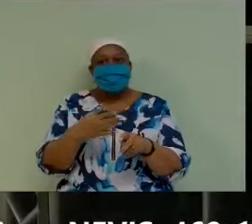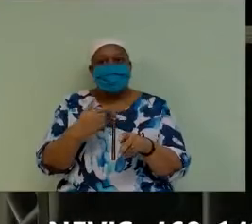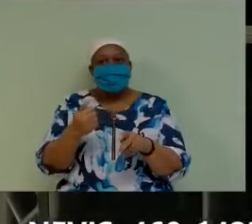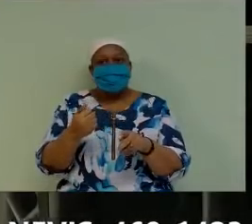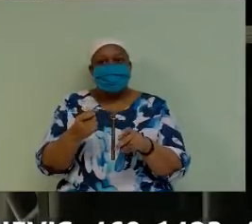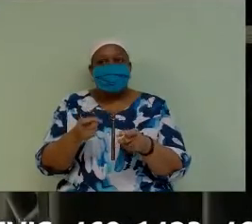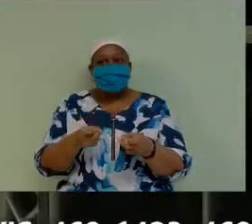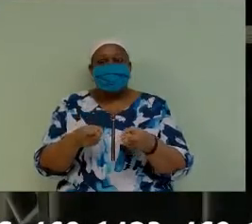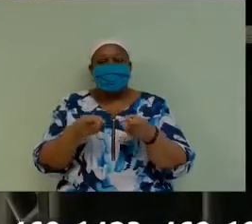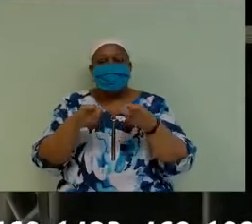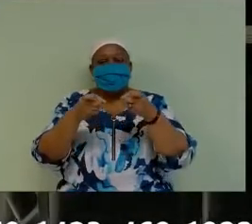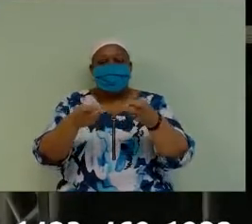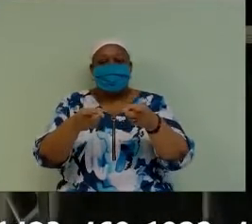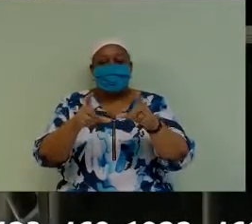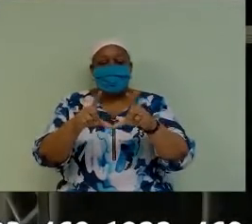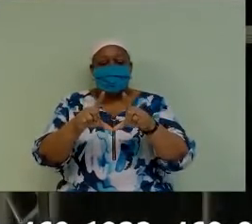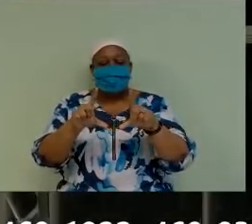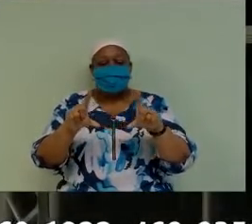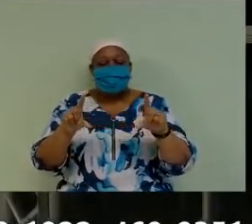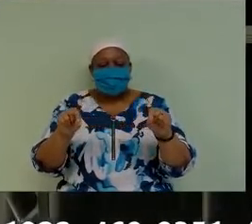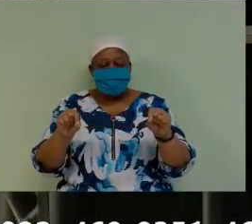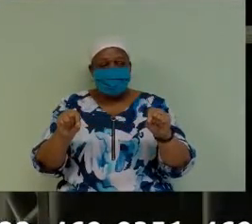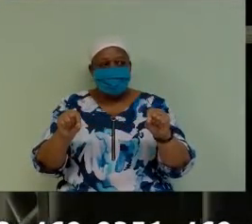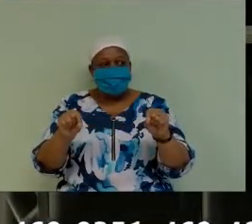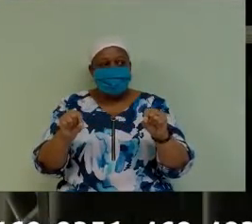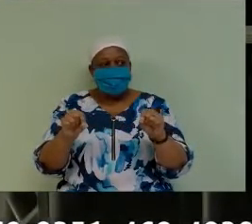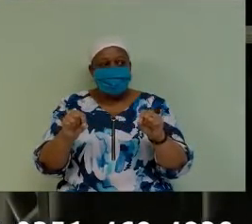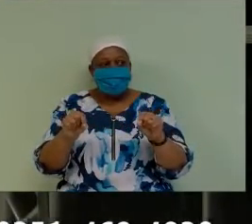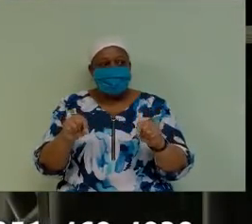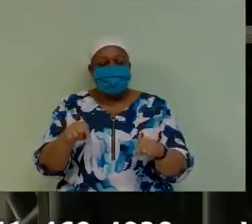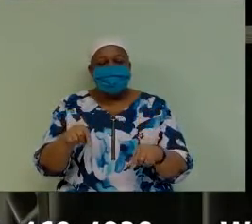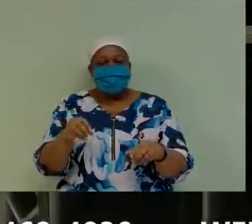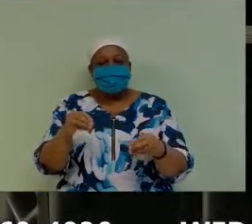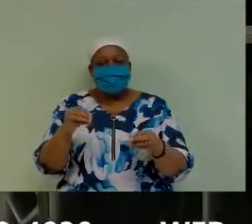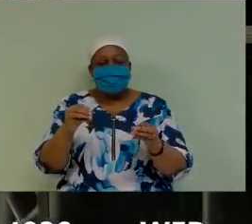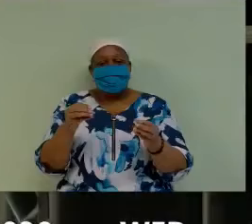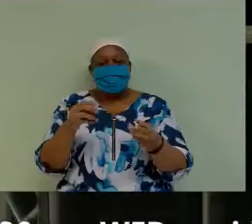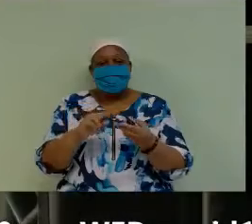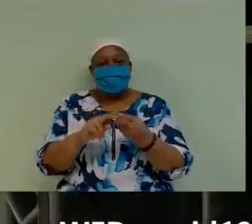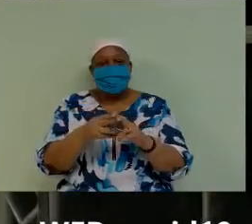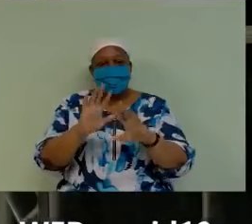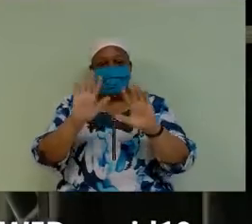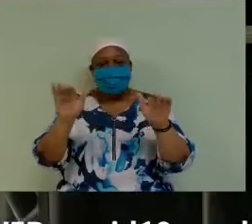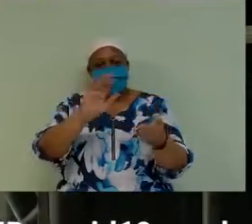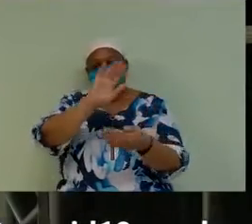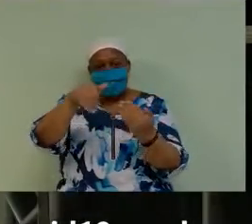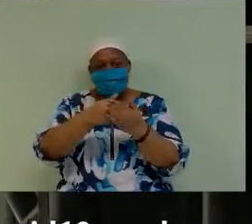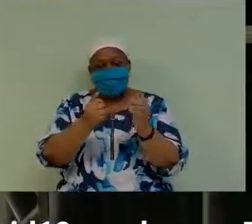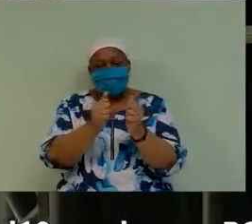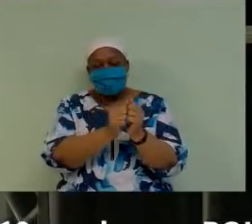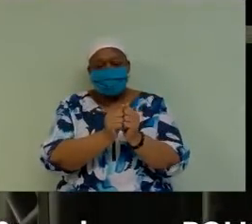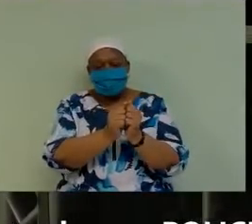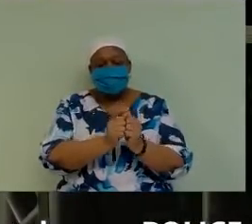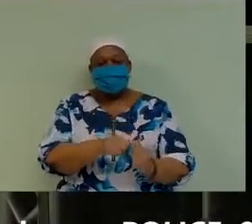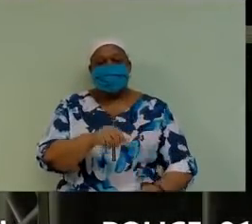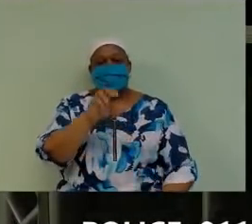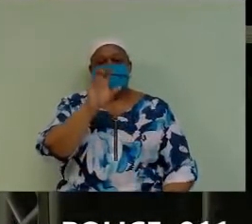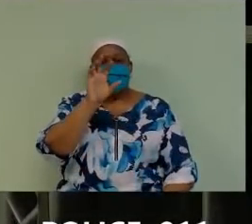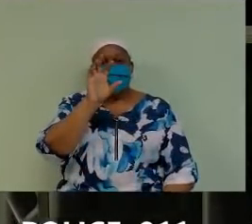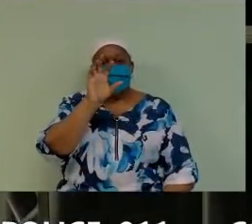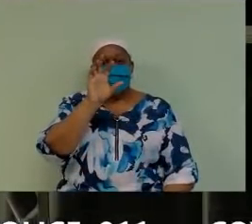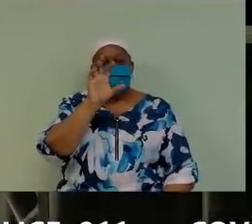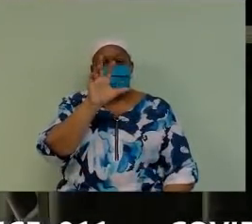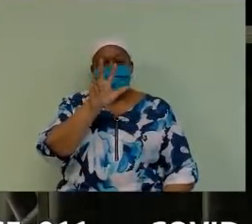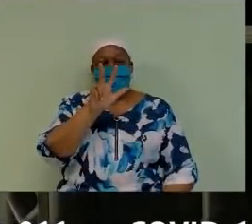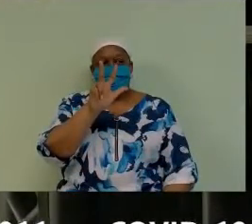this is redeemed in the amount of $3,400, This certificate entitles 68